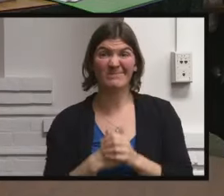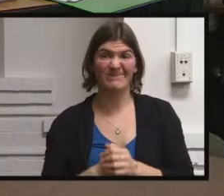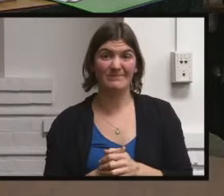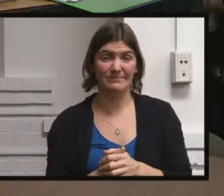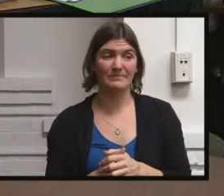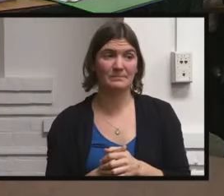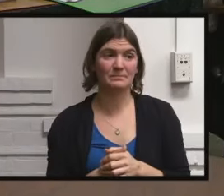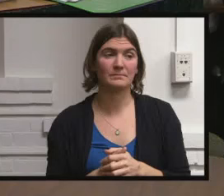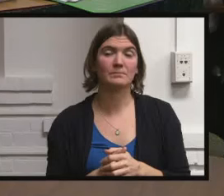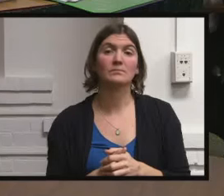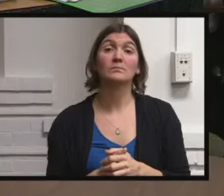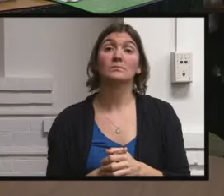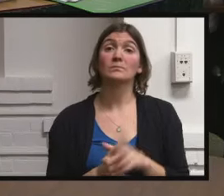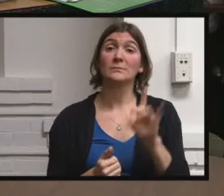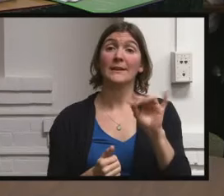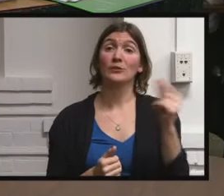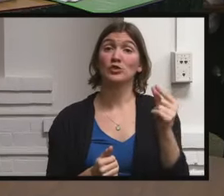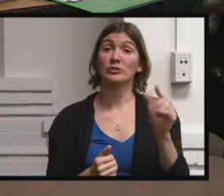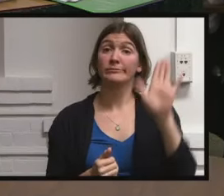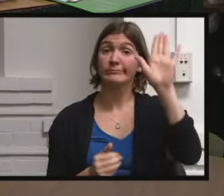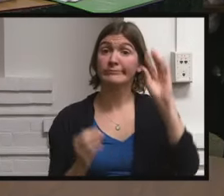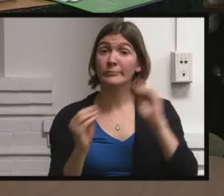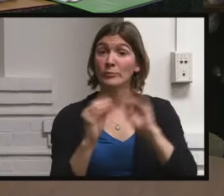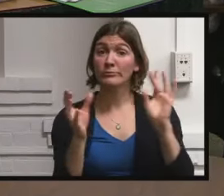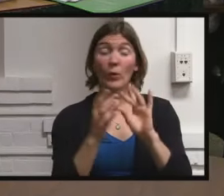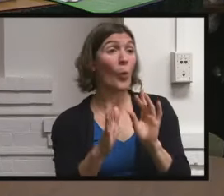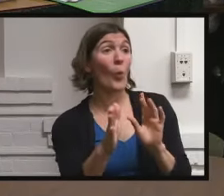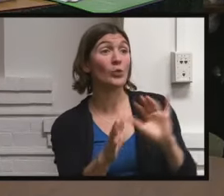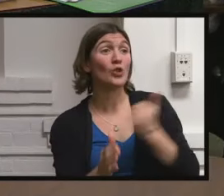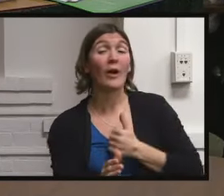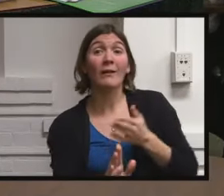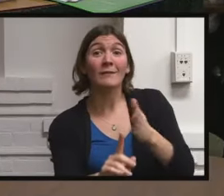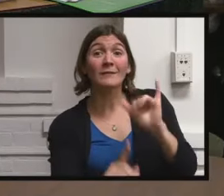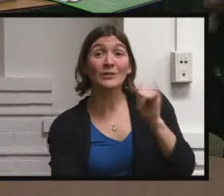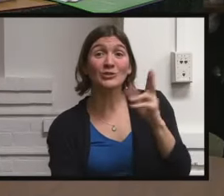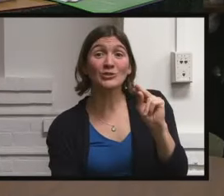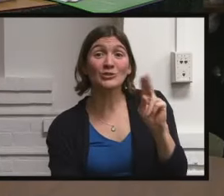Any other discussion about the chain?